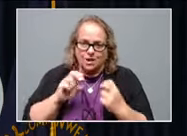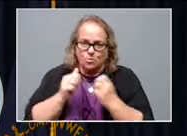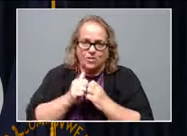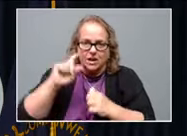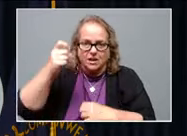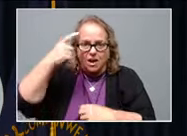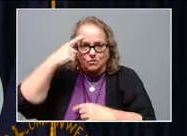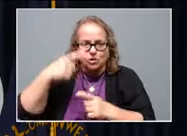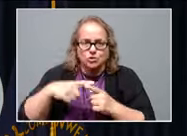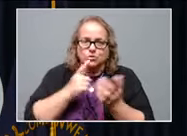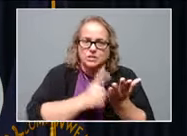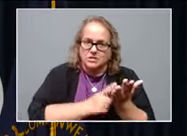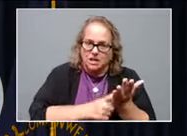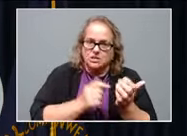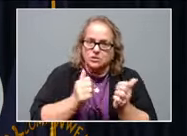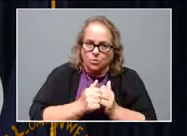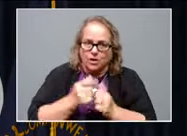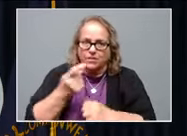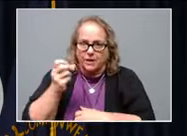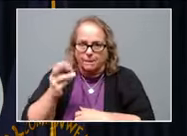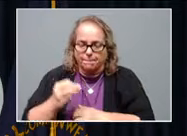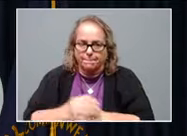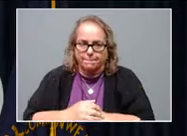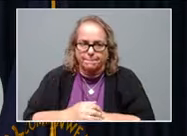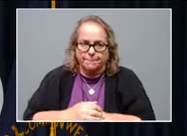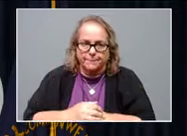about it. Al Cross.